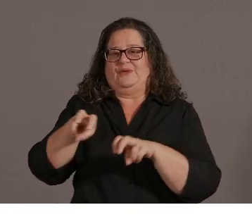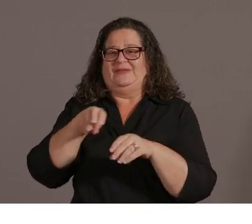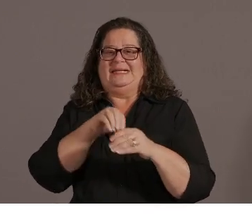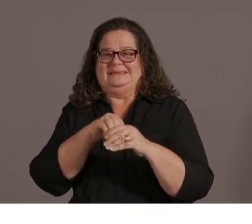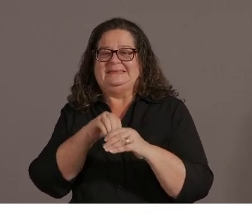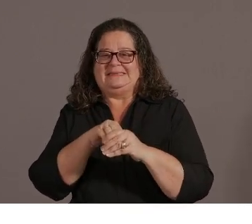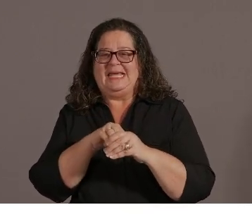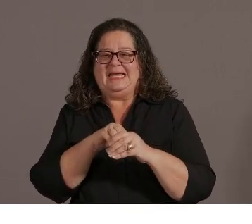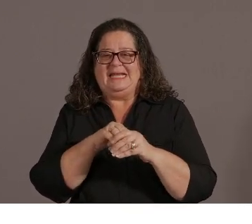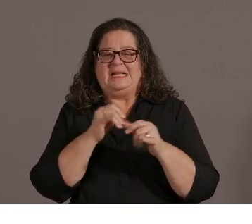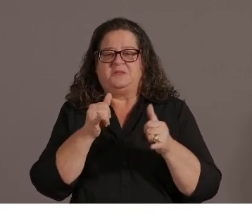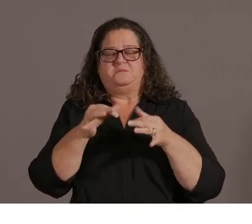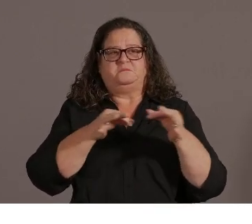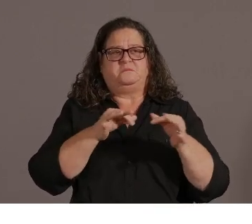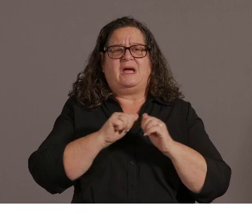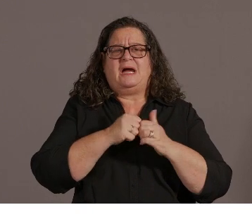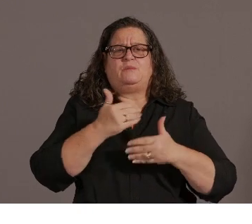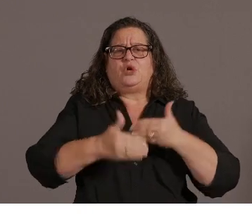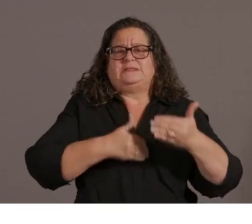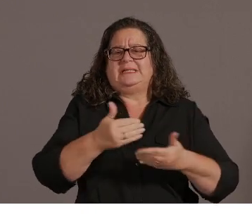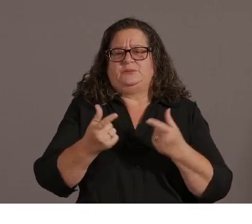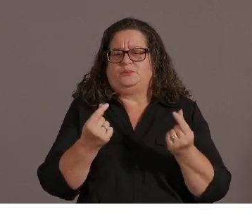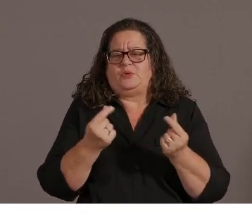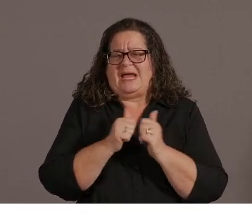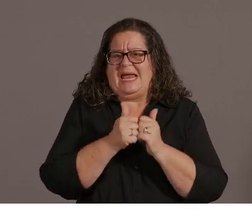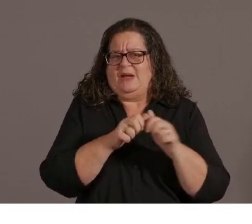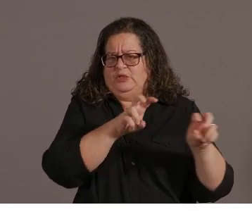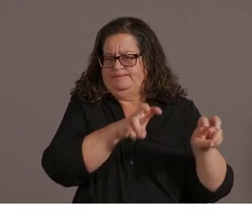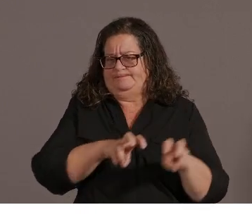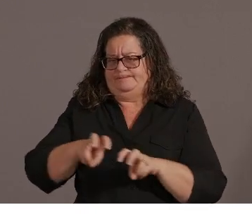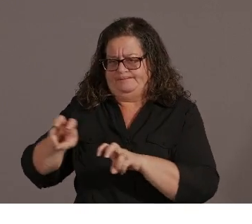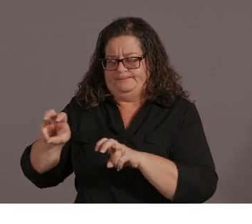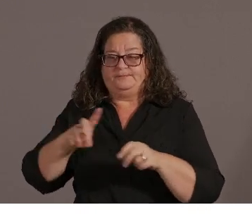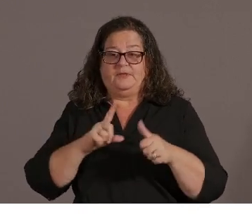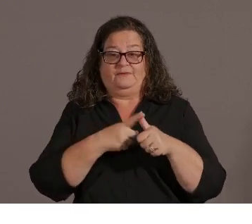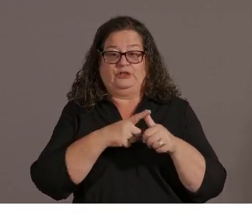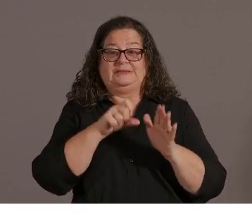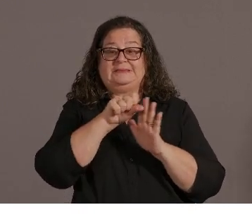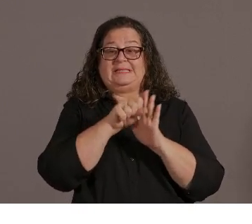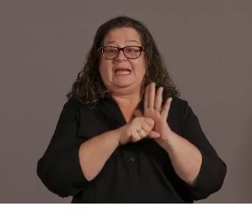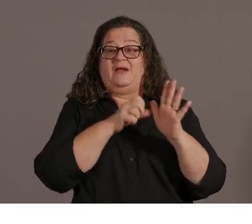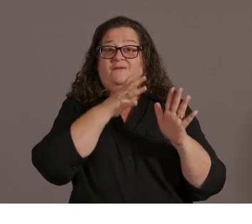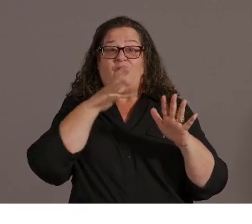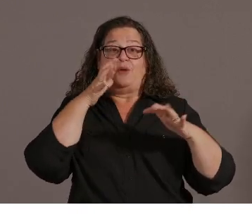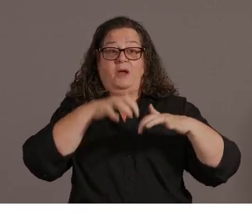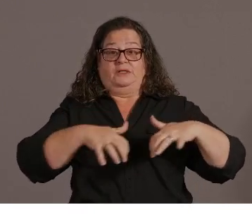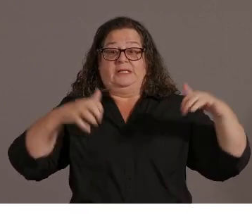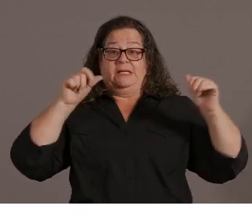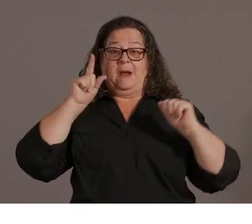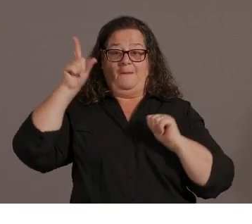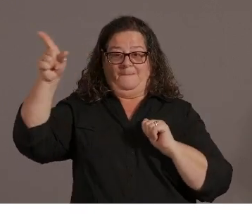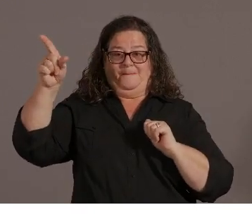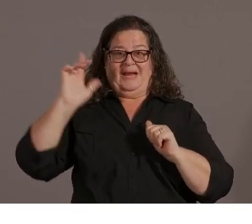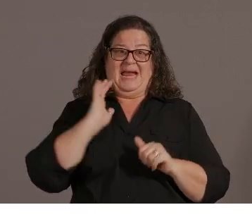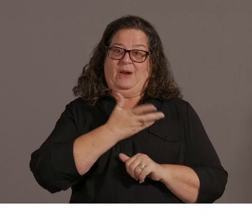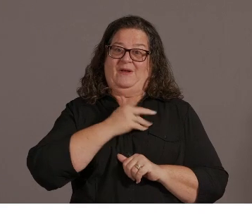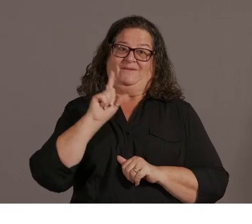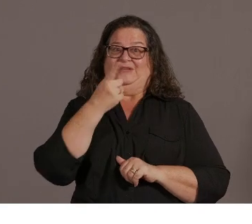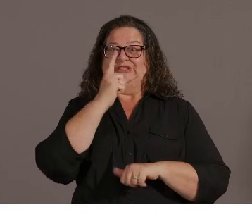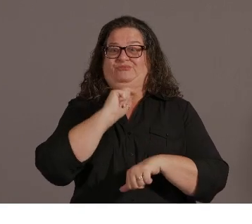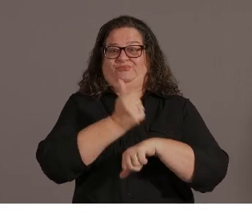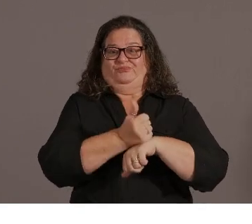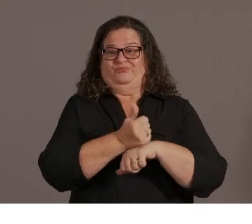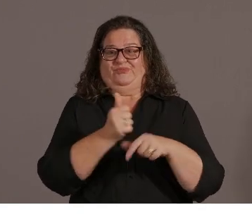sites and what they mean. So State Farm, our very first vaccination site, is,